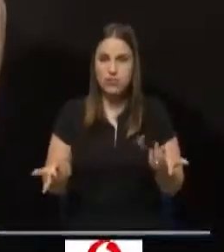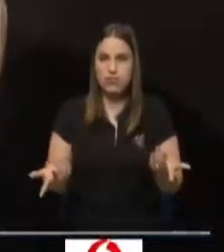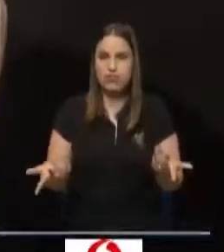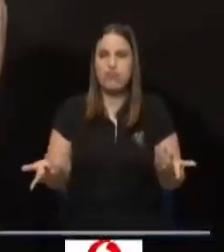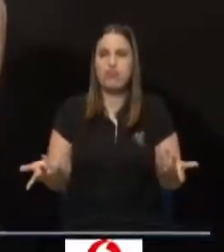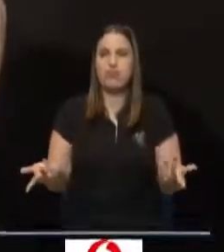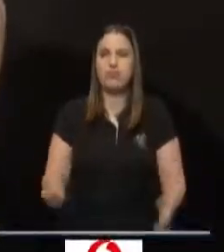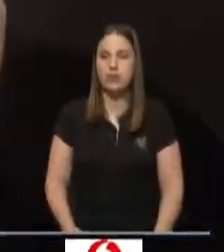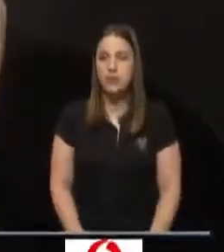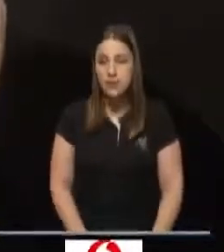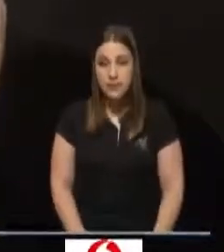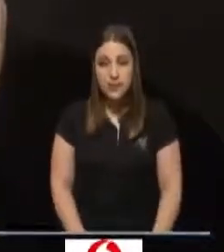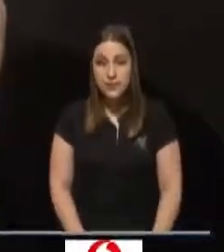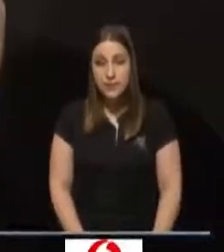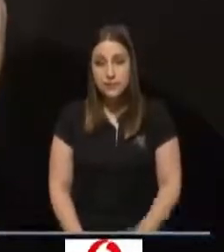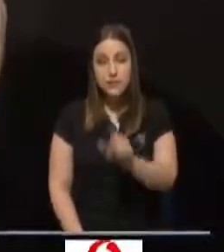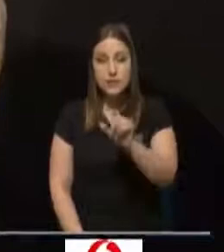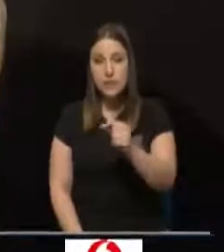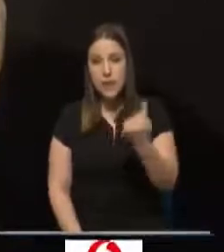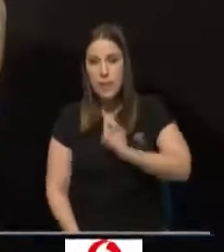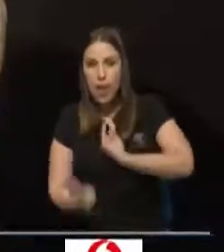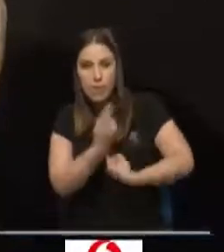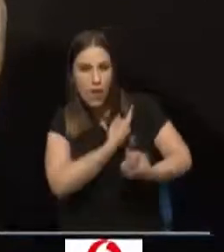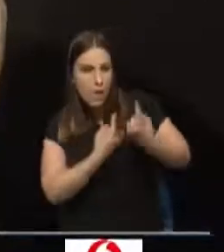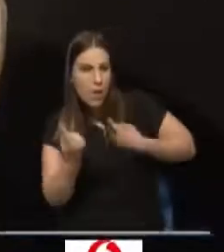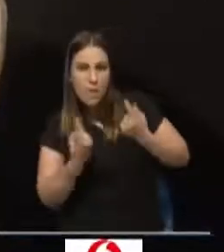out of our own investment. This is, of course,